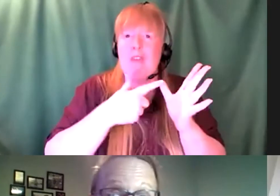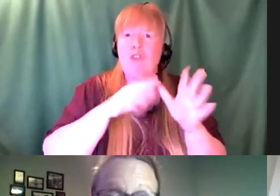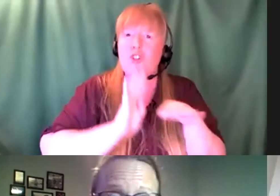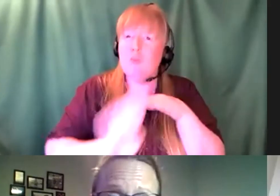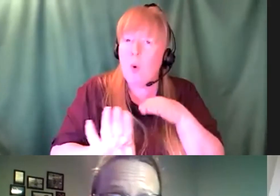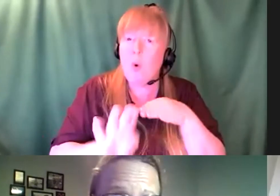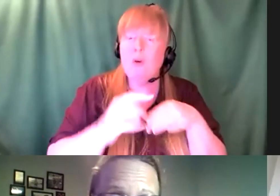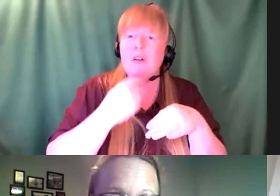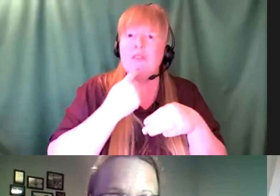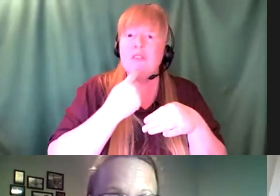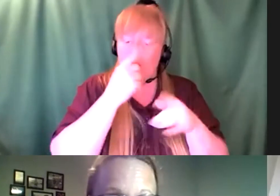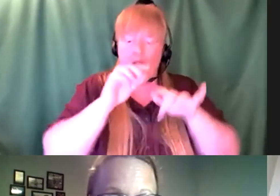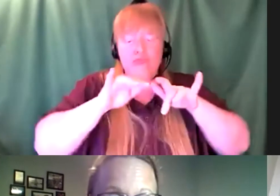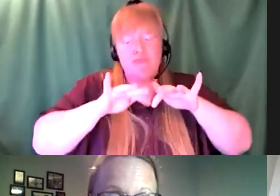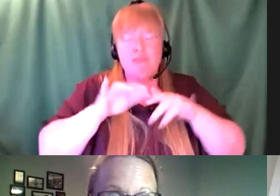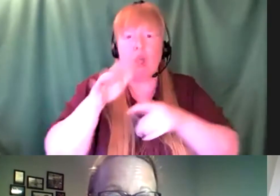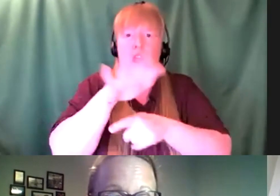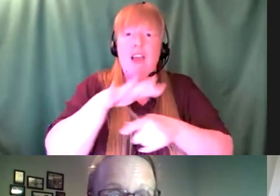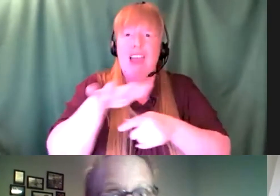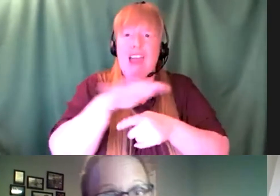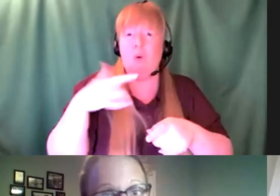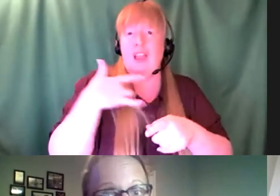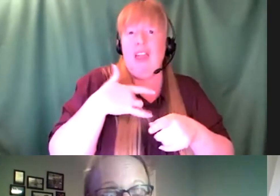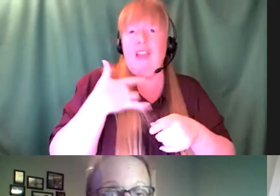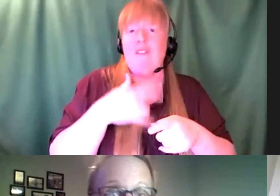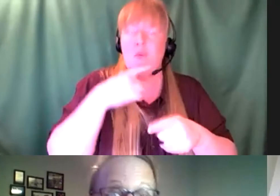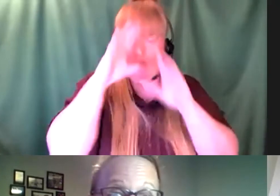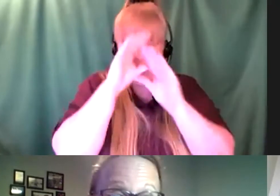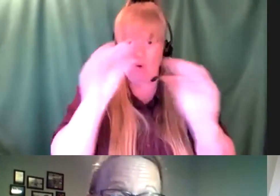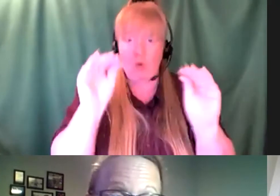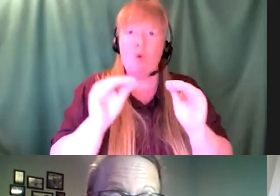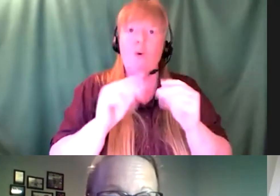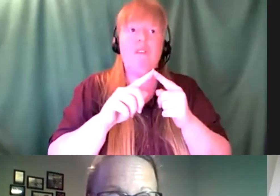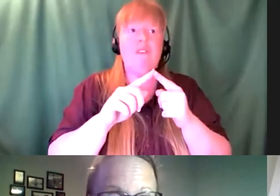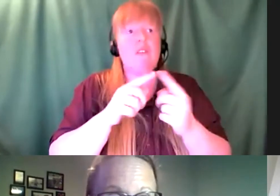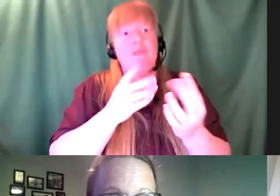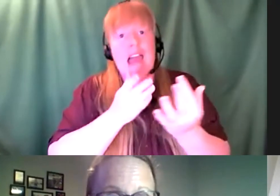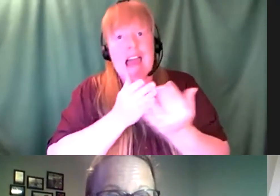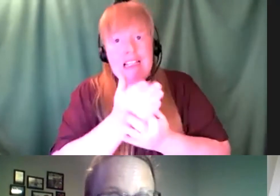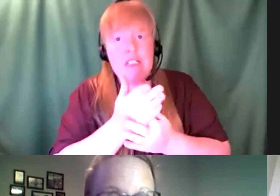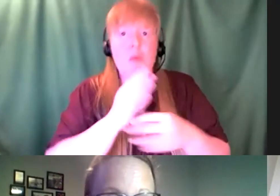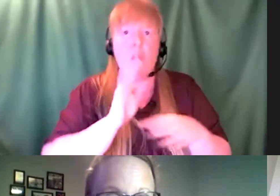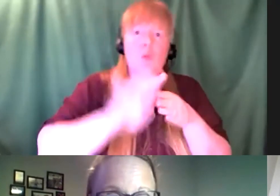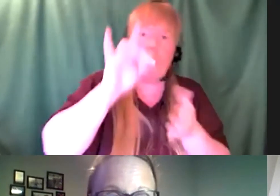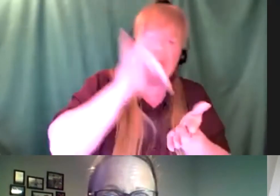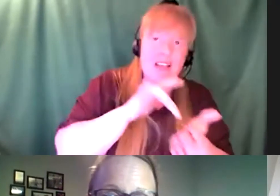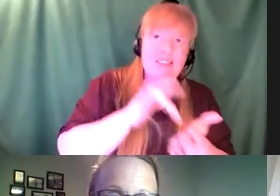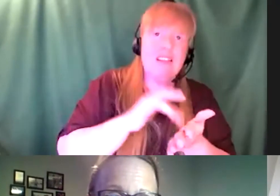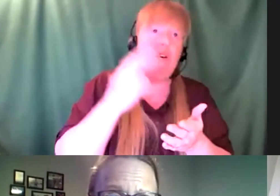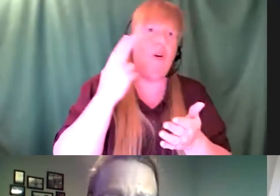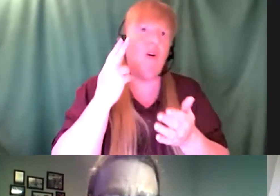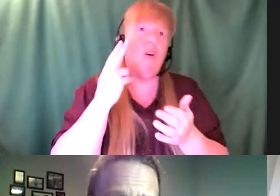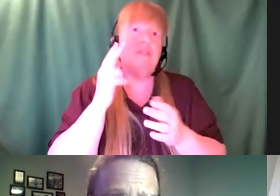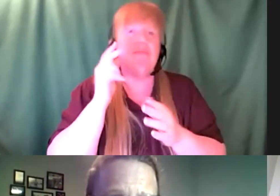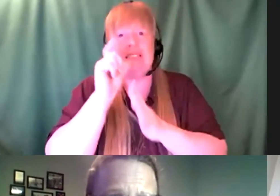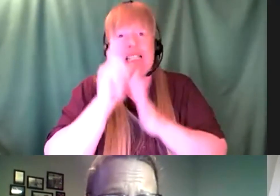you what sports clubs are around you that have some good accessibility and some disability awareness. There's still a